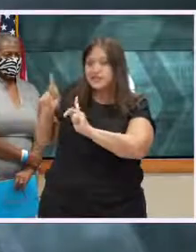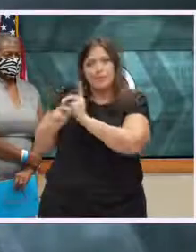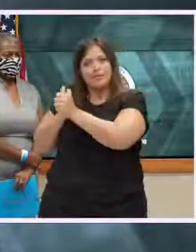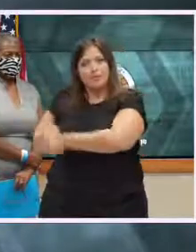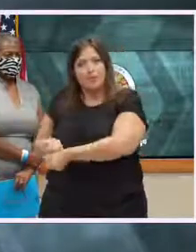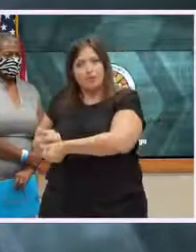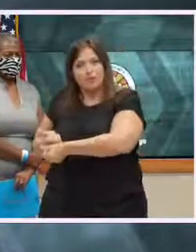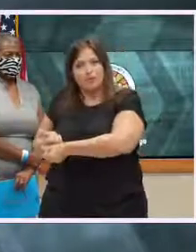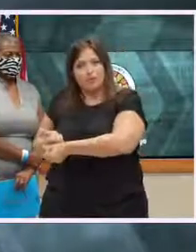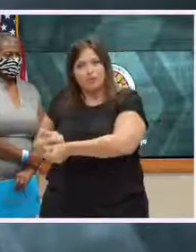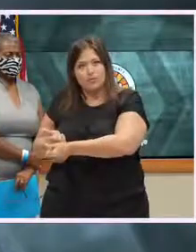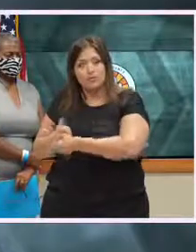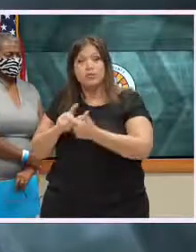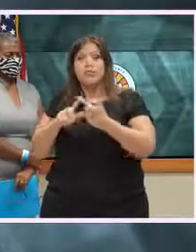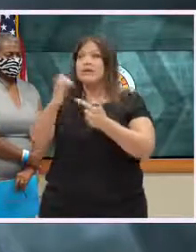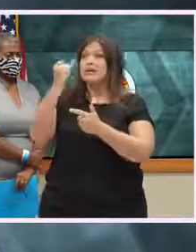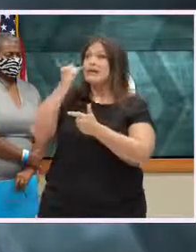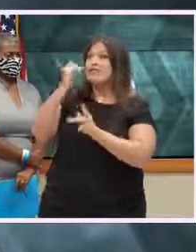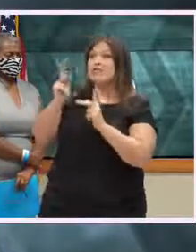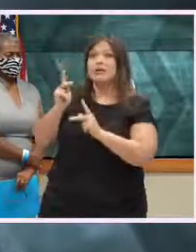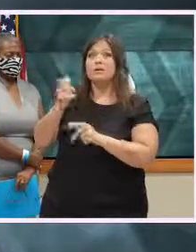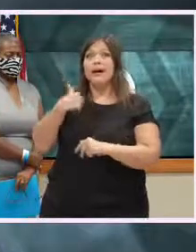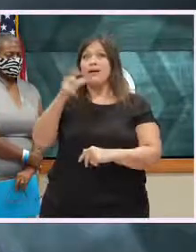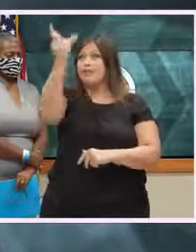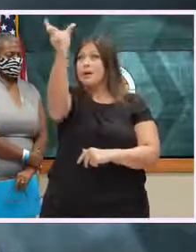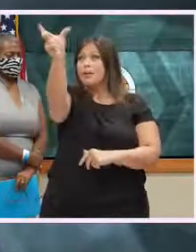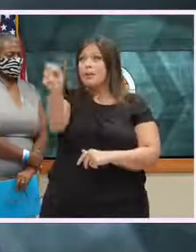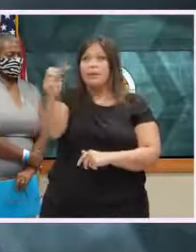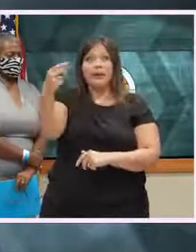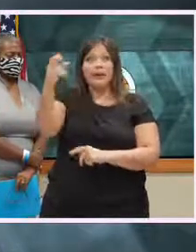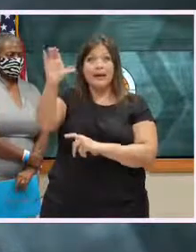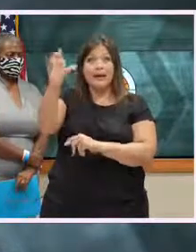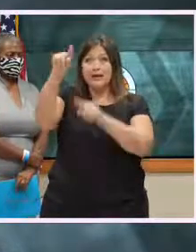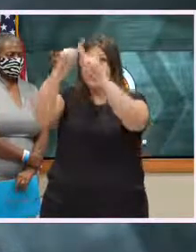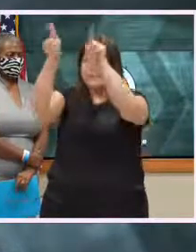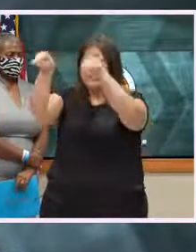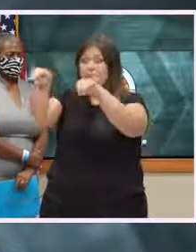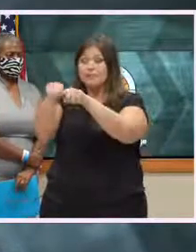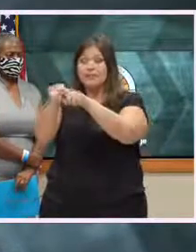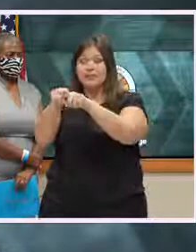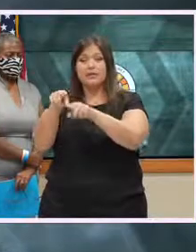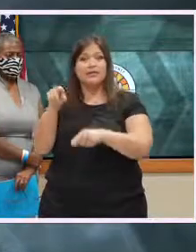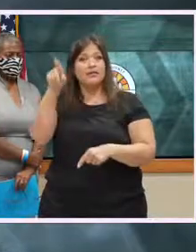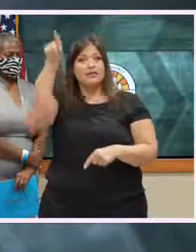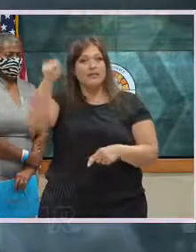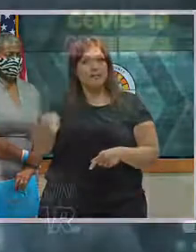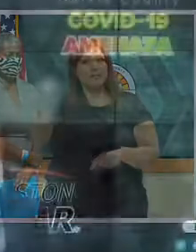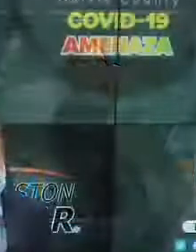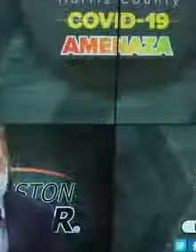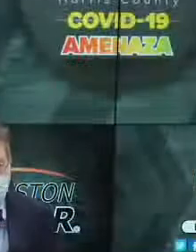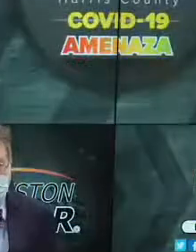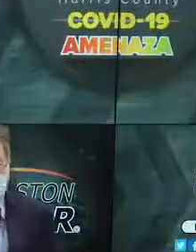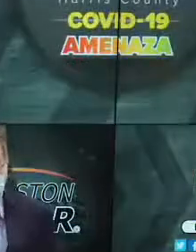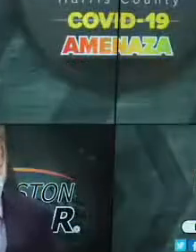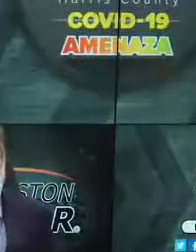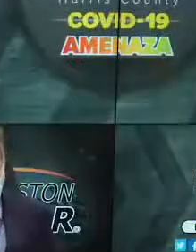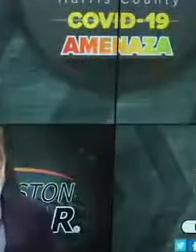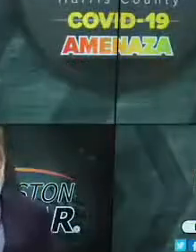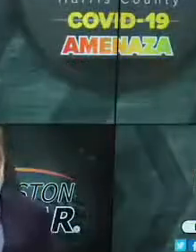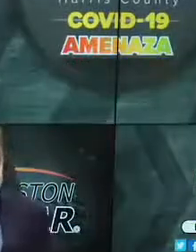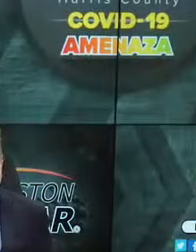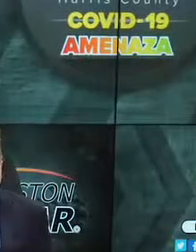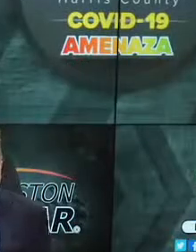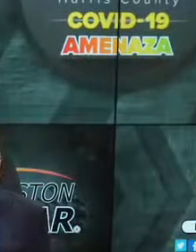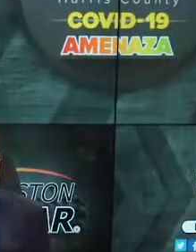to require masks, and so the best that I can do is plead with the community. Plead with the community.